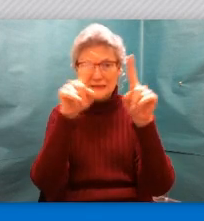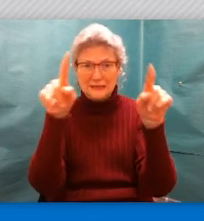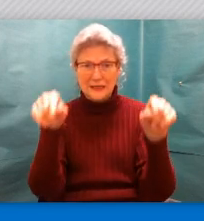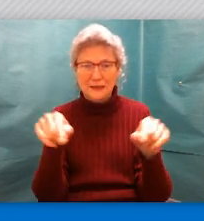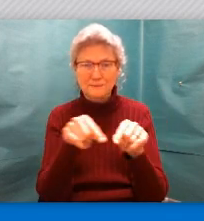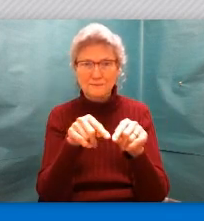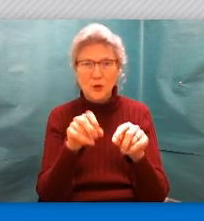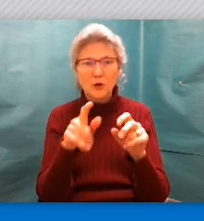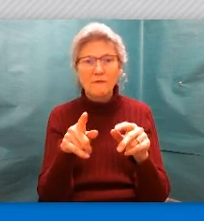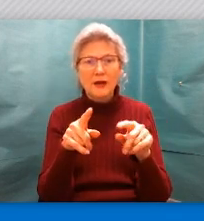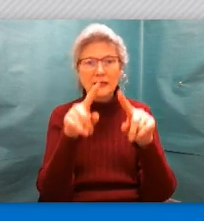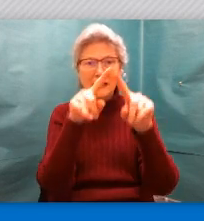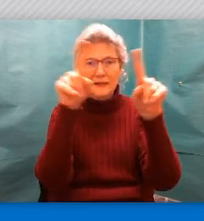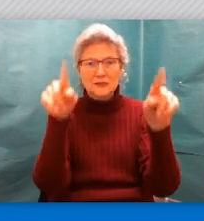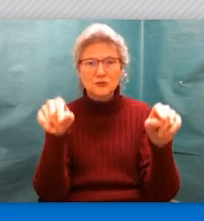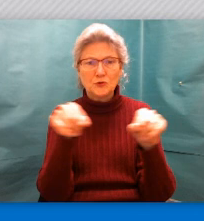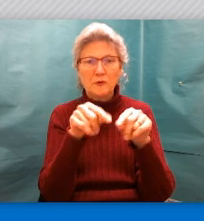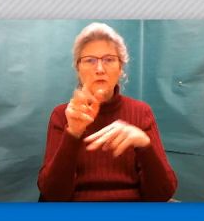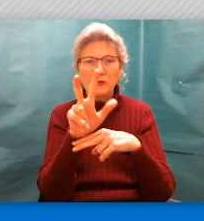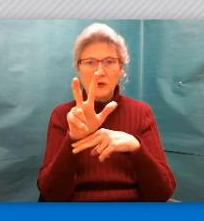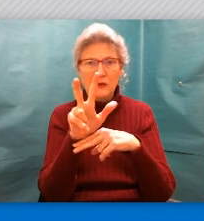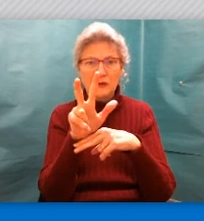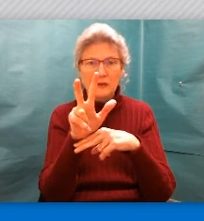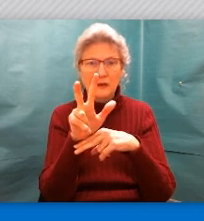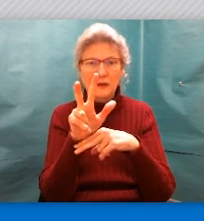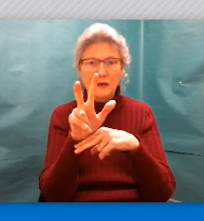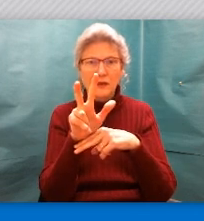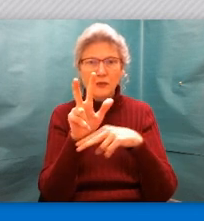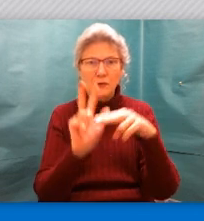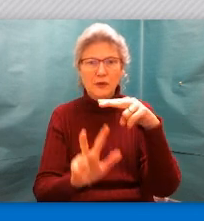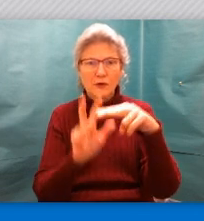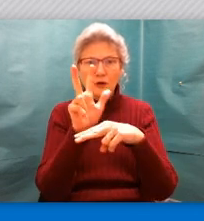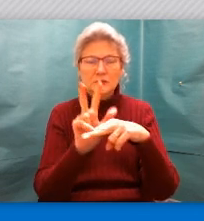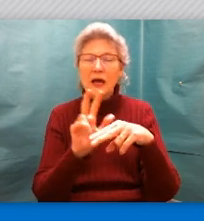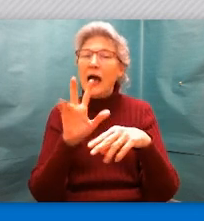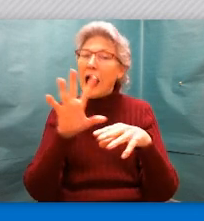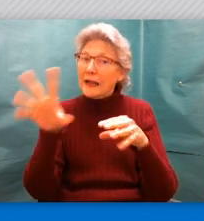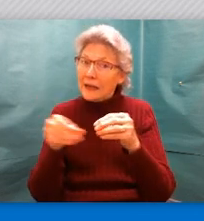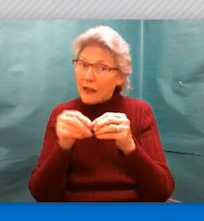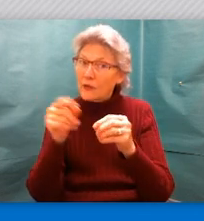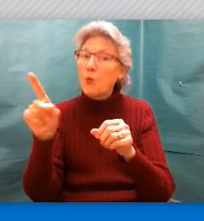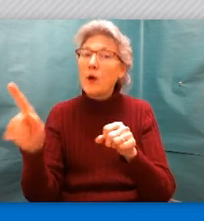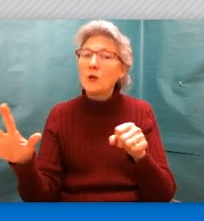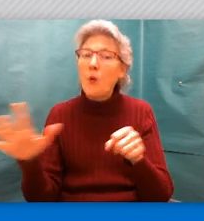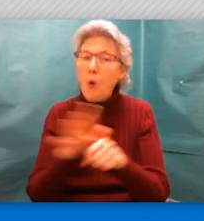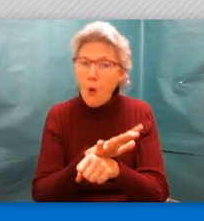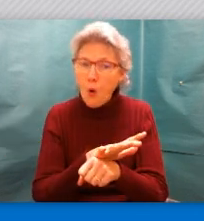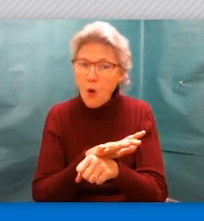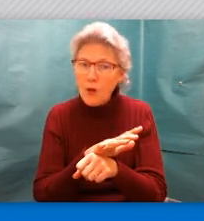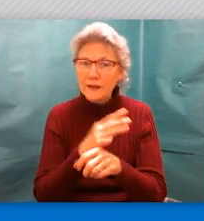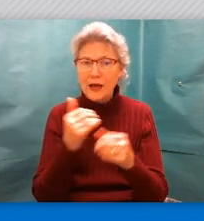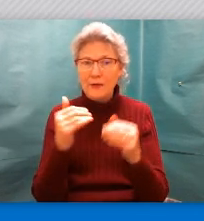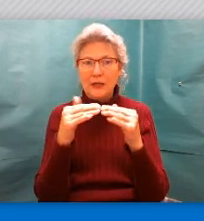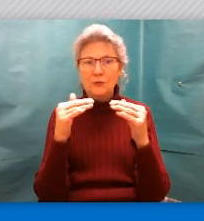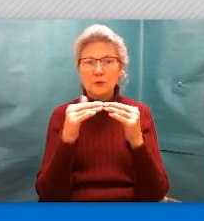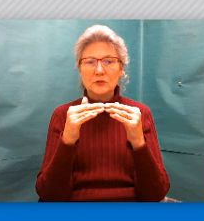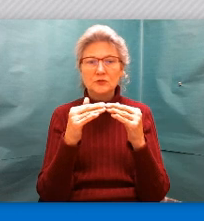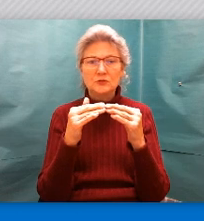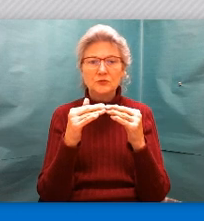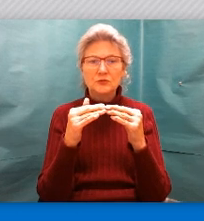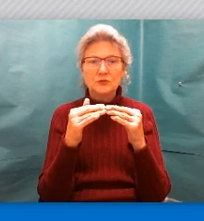setup. So if I take this group of 3 thirds, this is a whole nother 1. So this is now equal